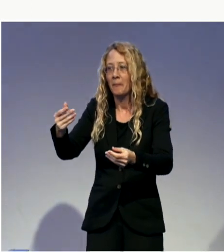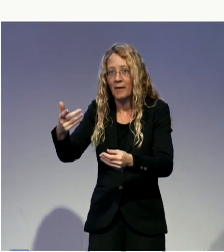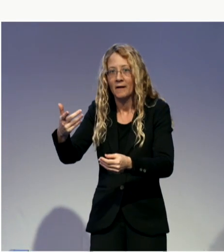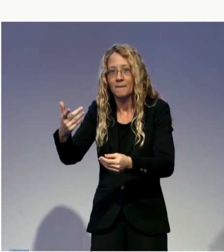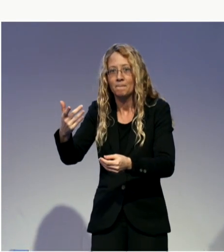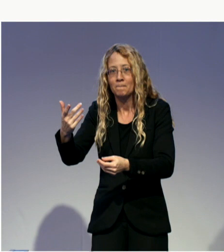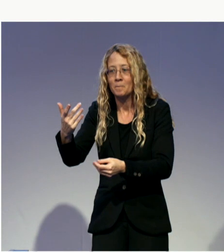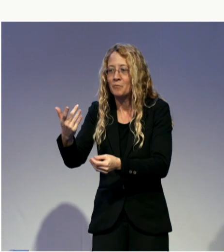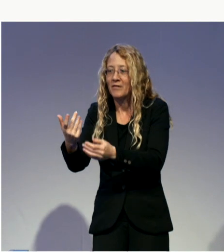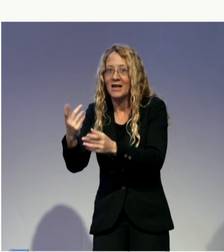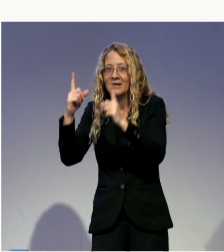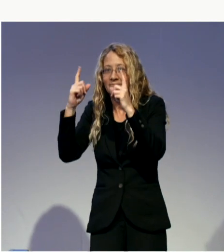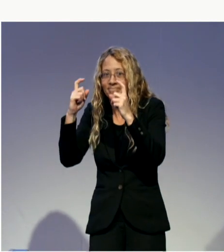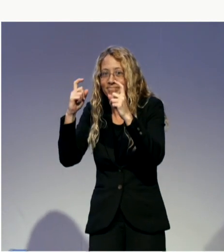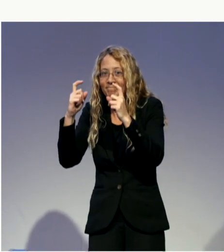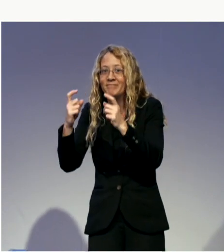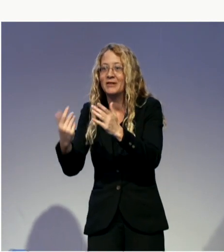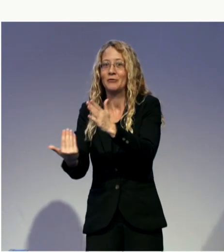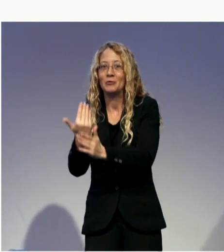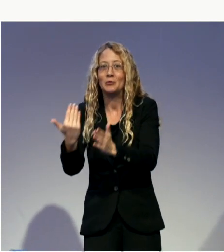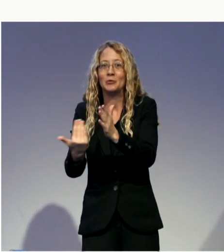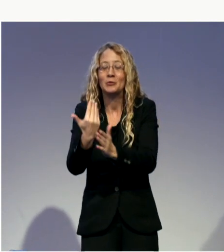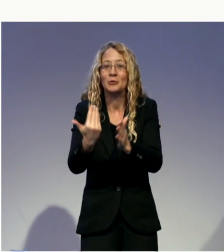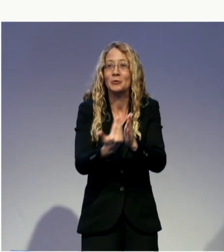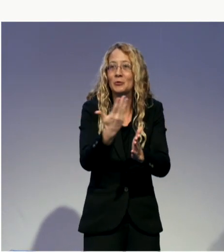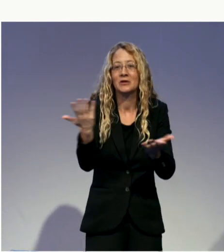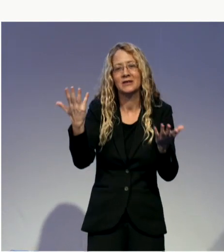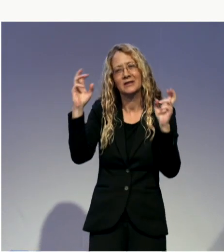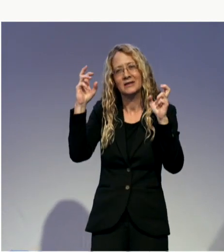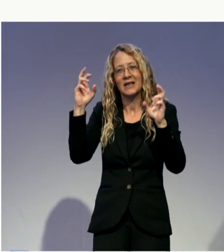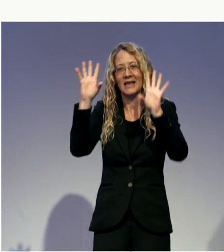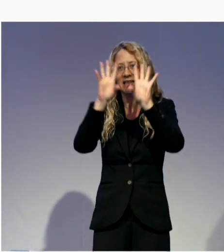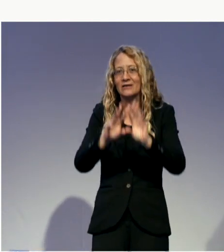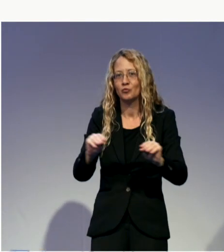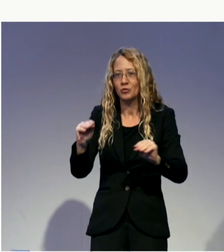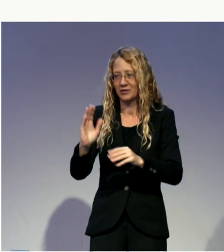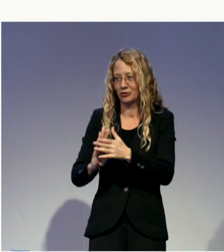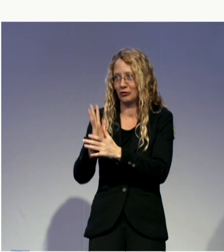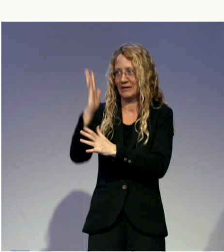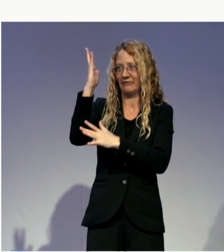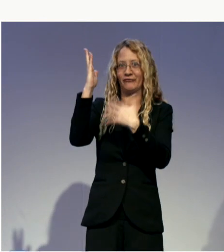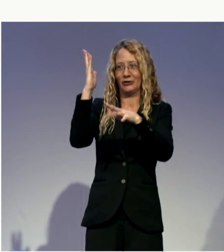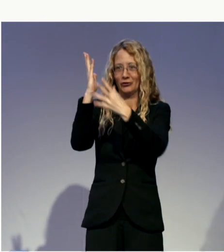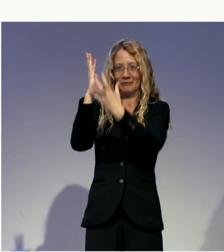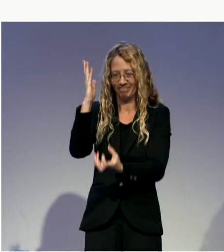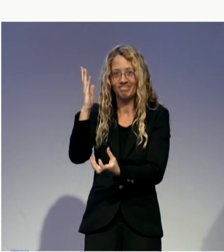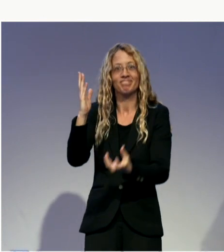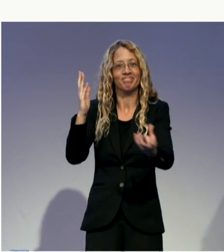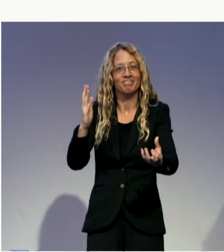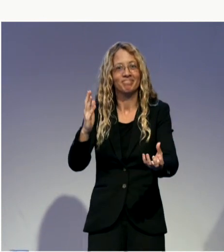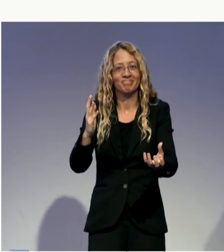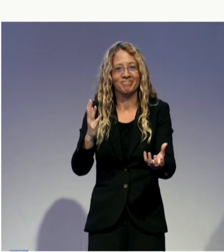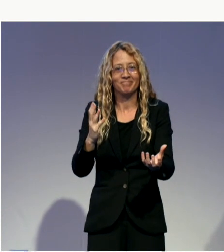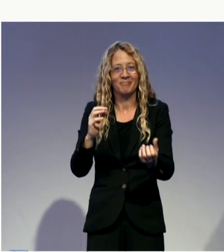not just photos of fruits, but also information how your organization could increase the value